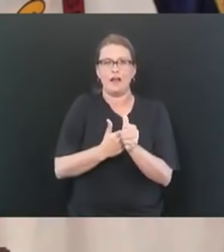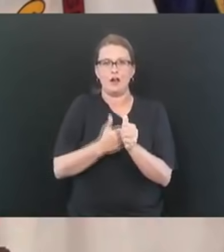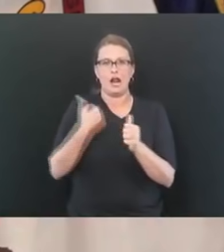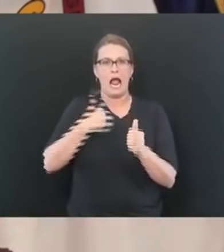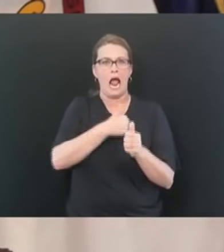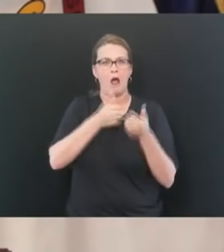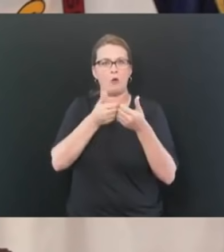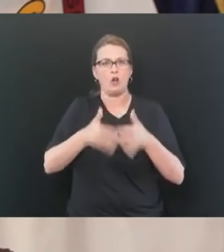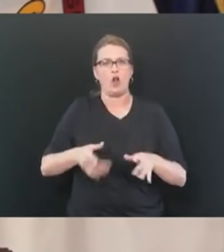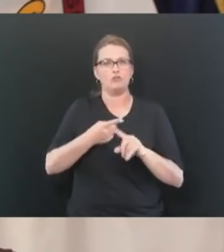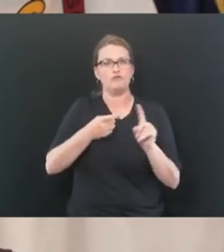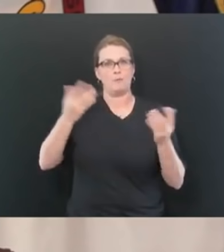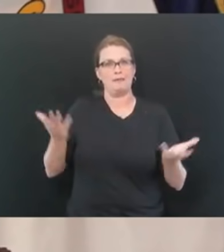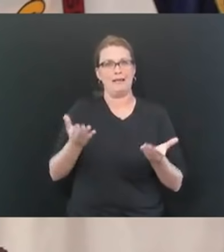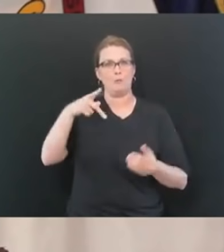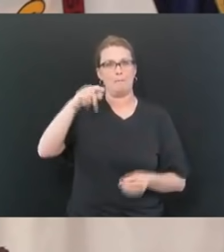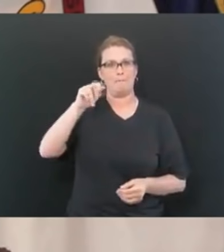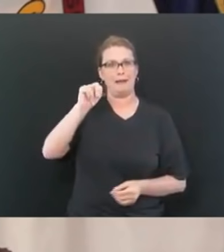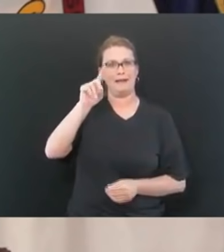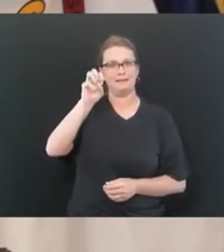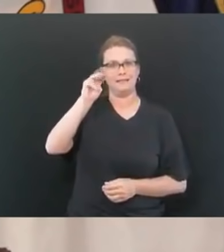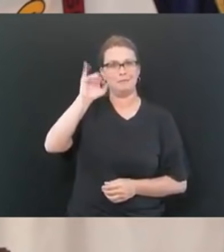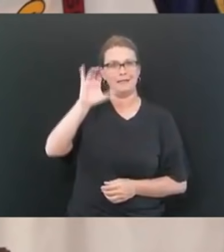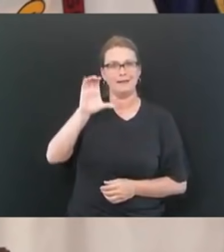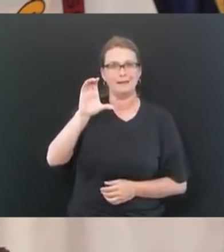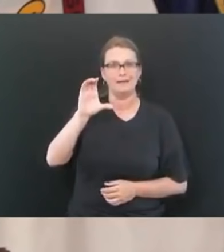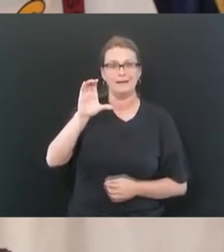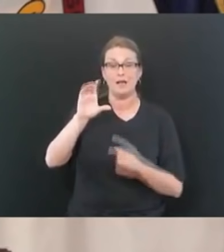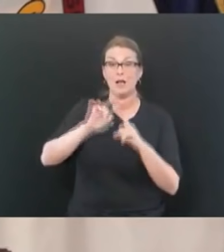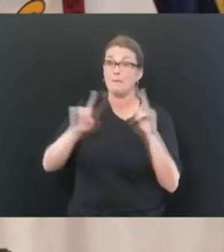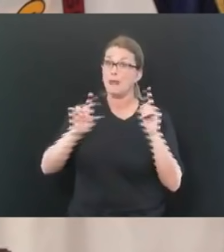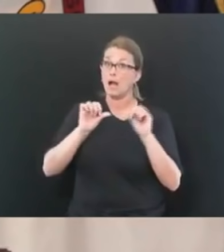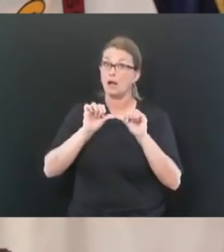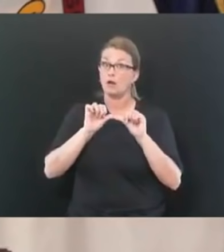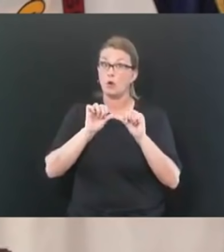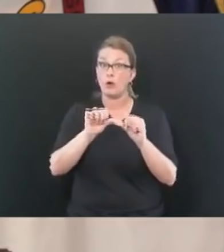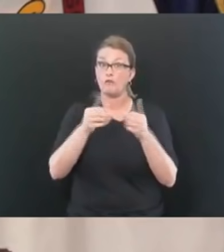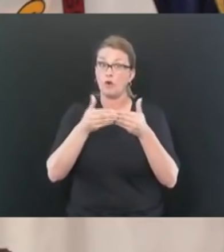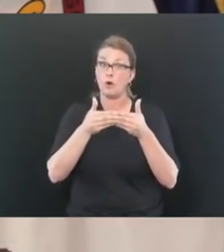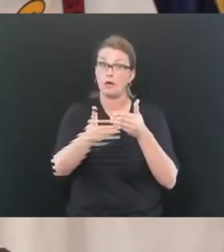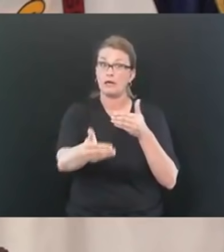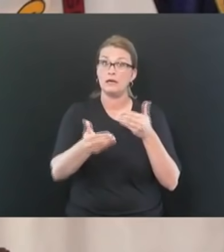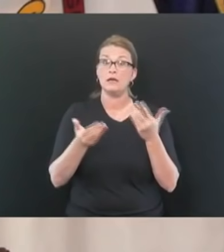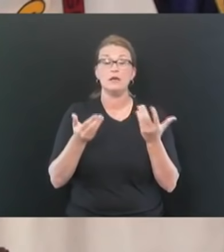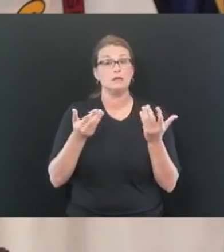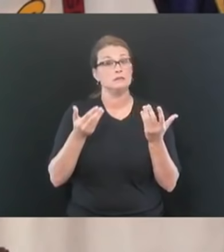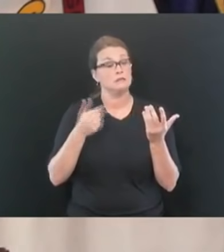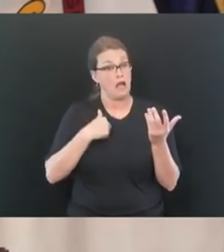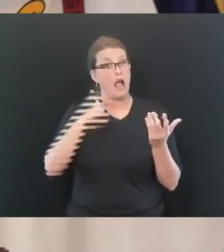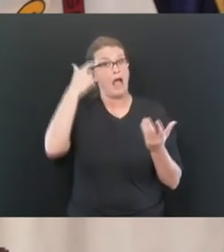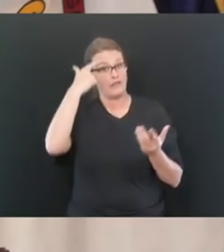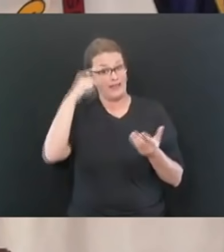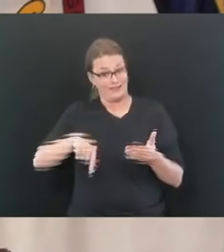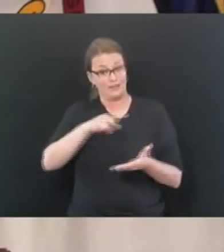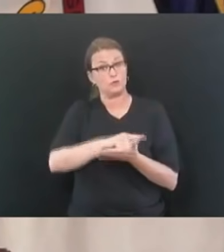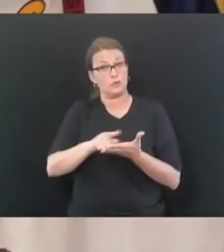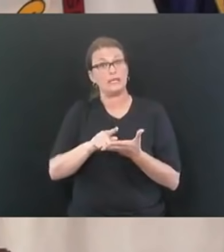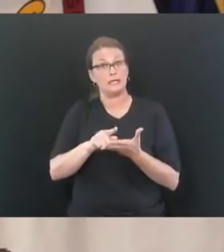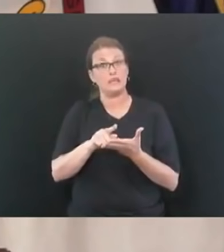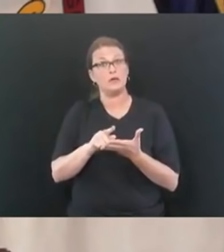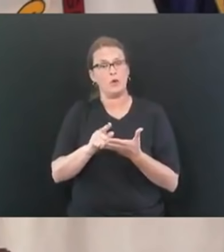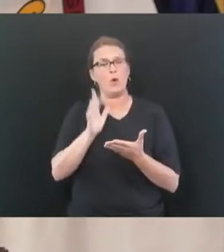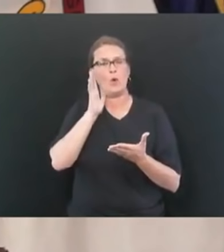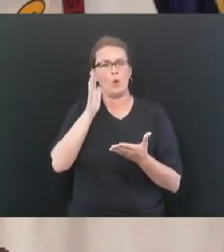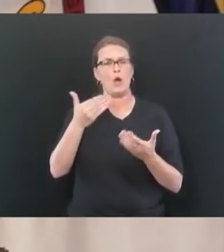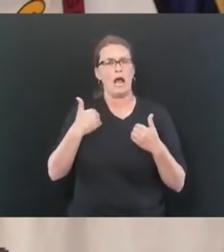from the pandemic. Now, as we go forward and everything, I think this week we'll get a